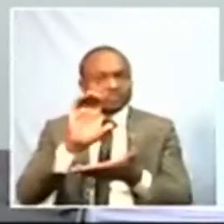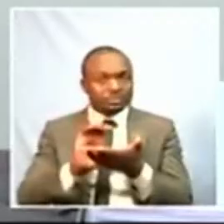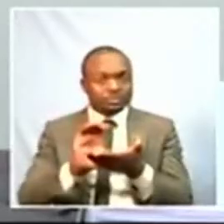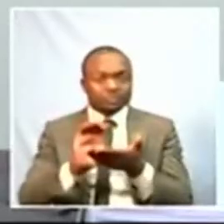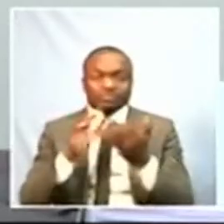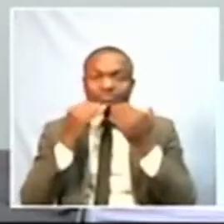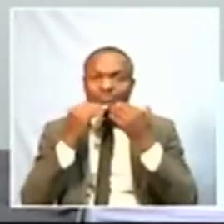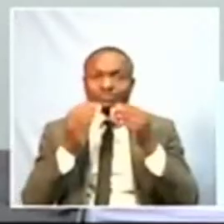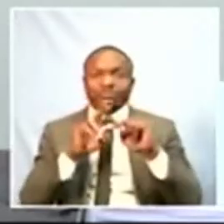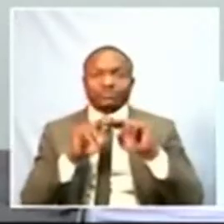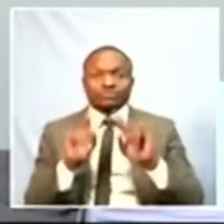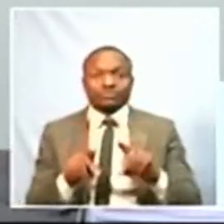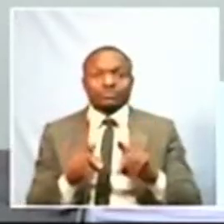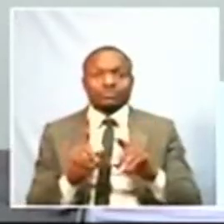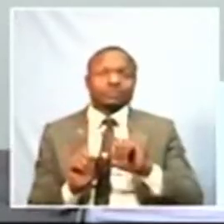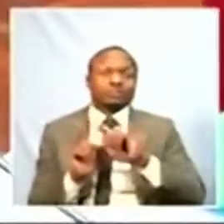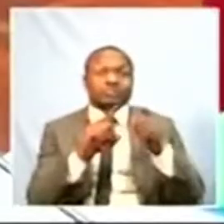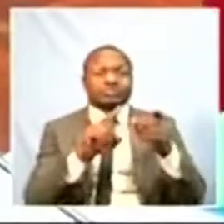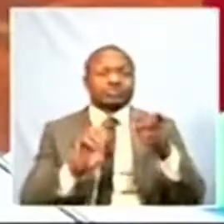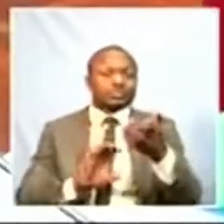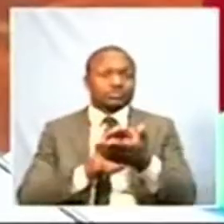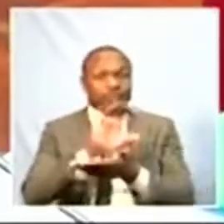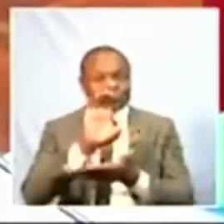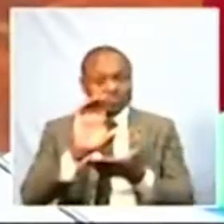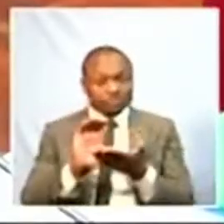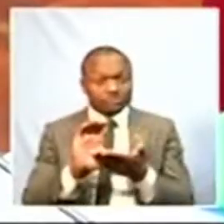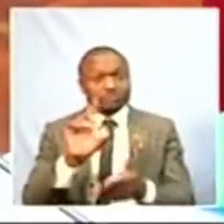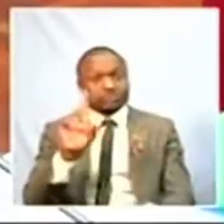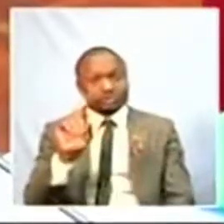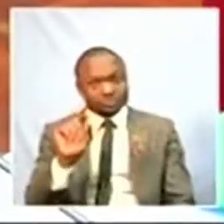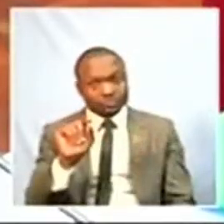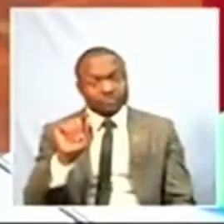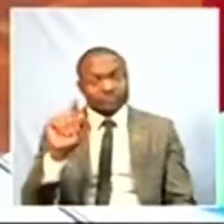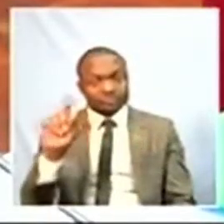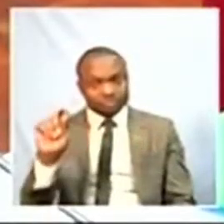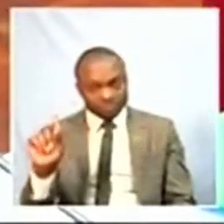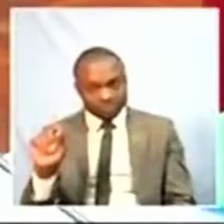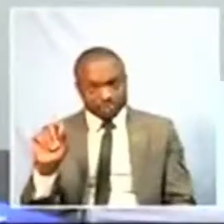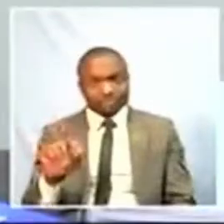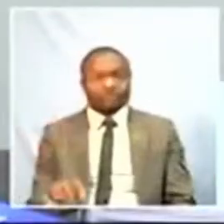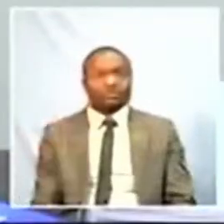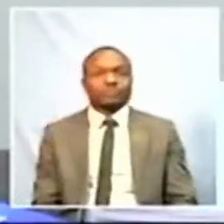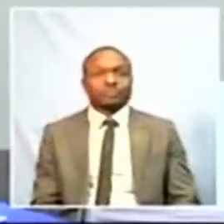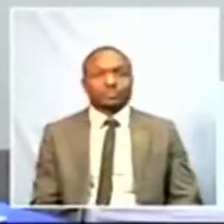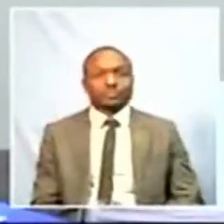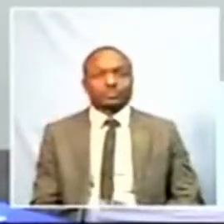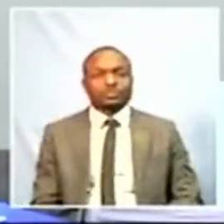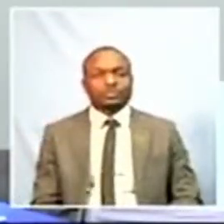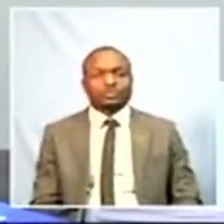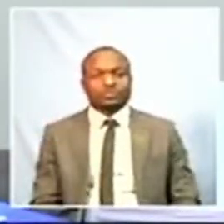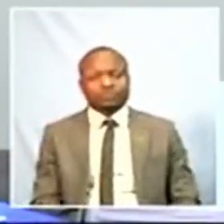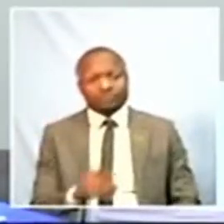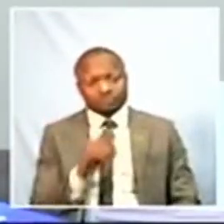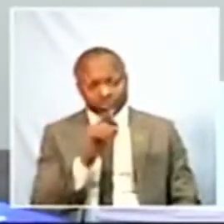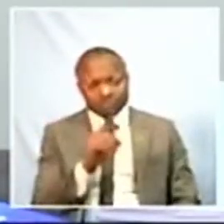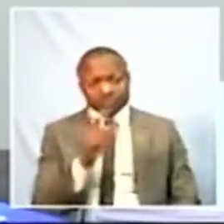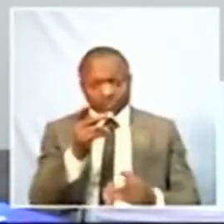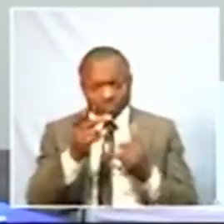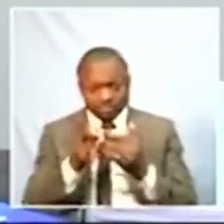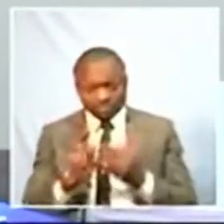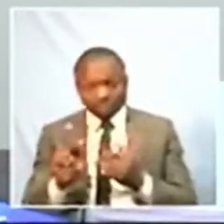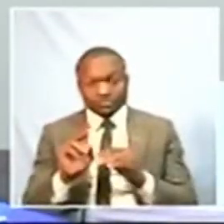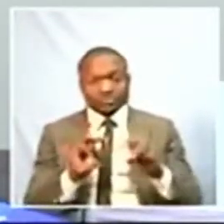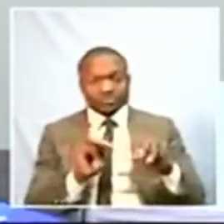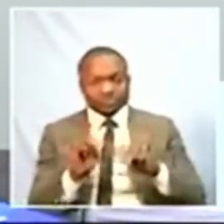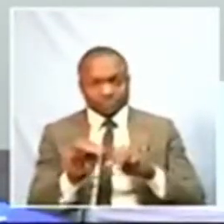Thank you, Chair. I went to CHOMA in 2020. 2020? 2020. So you are part of management